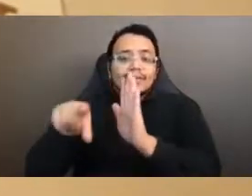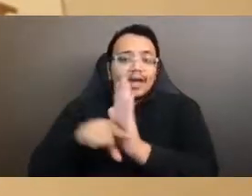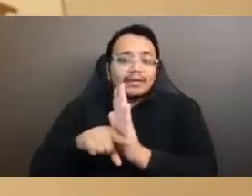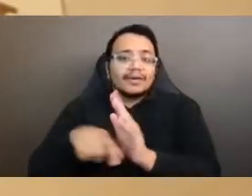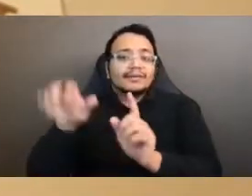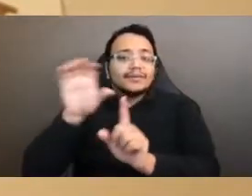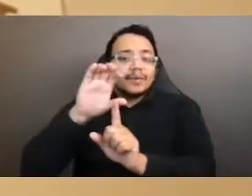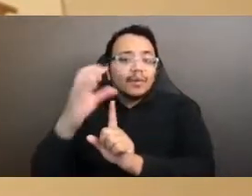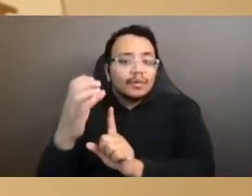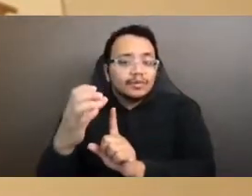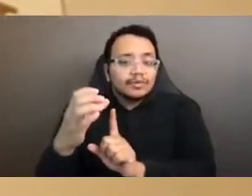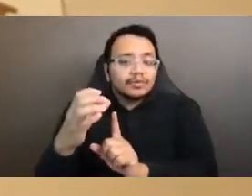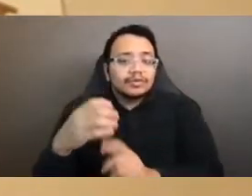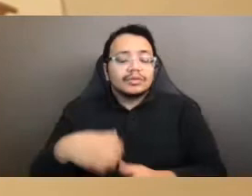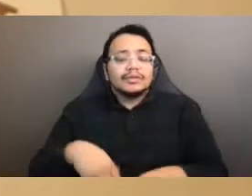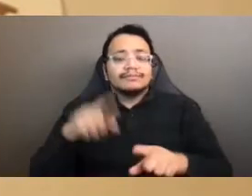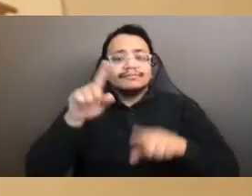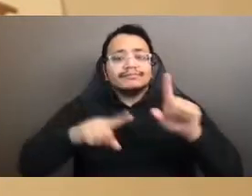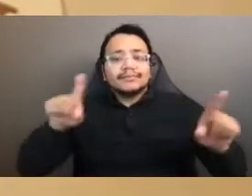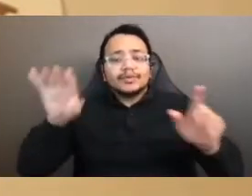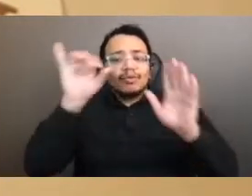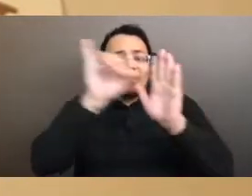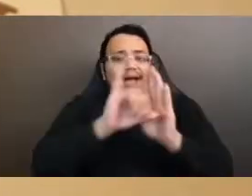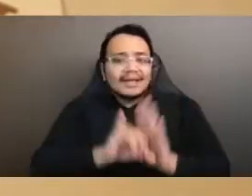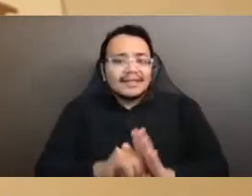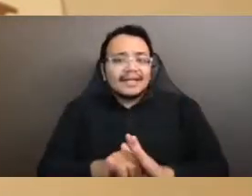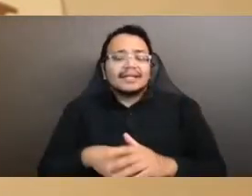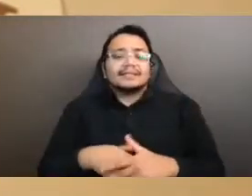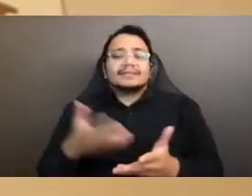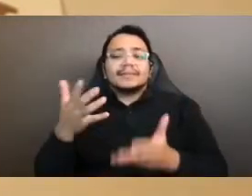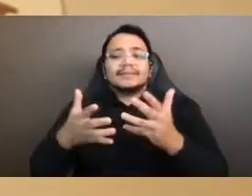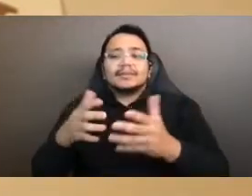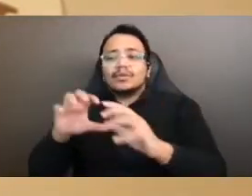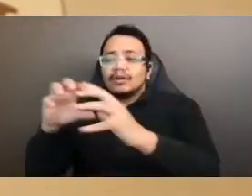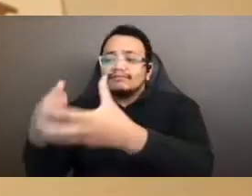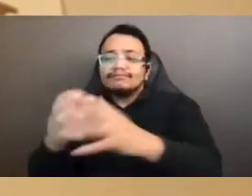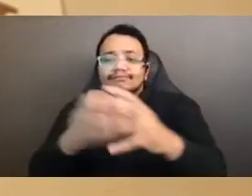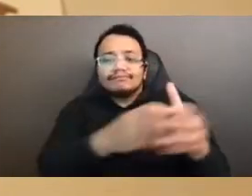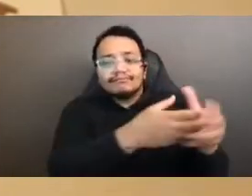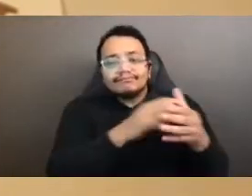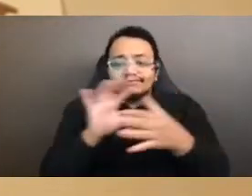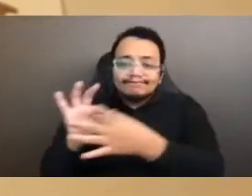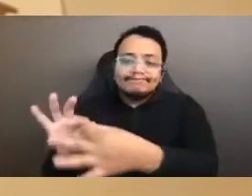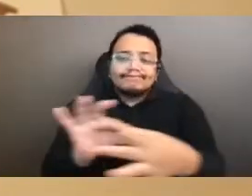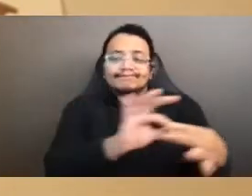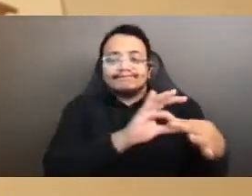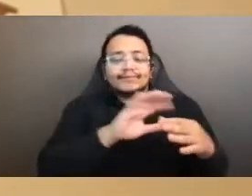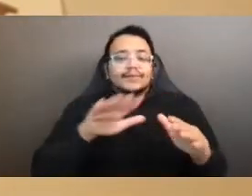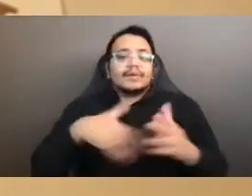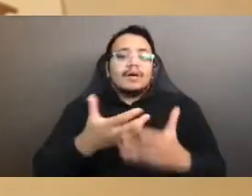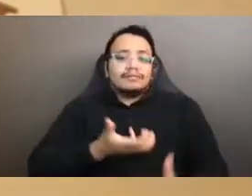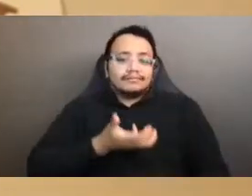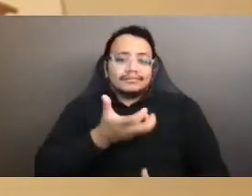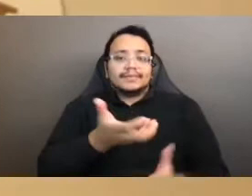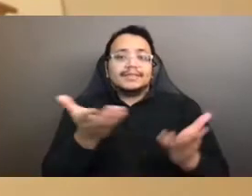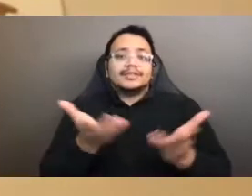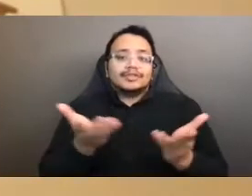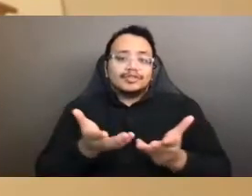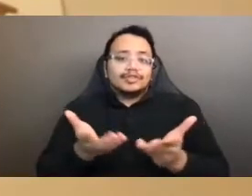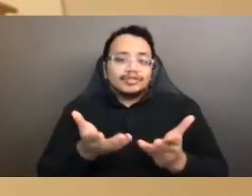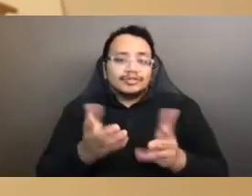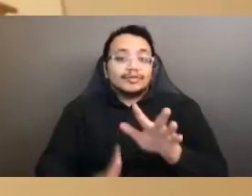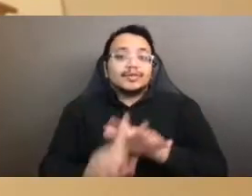areas, the different parts of yourself, the different circles that you're a part of, and come into this space in a good